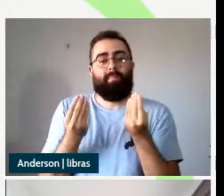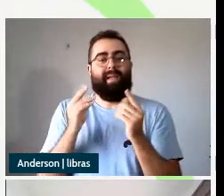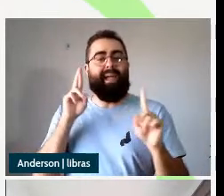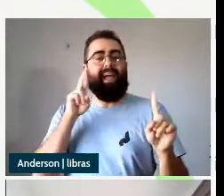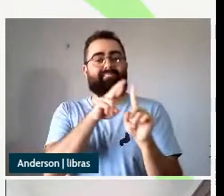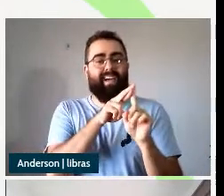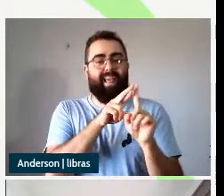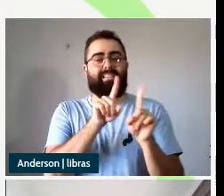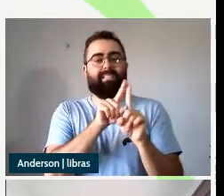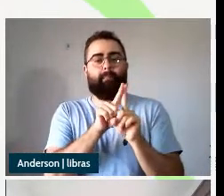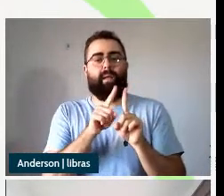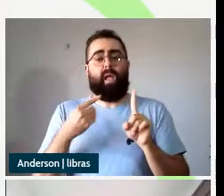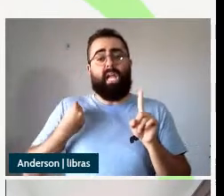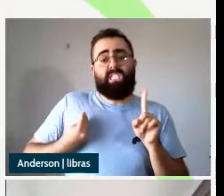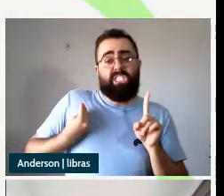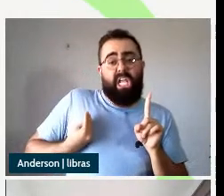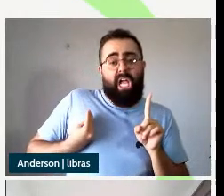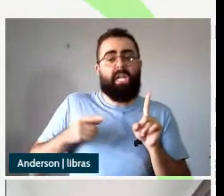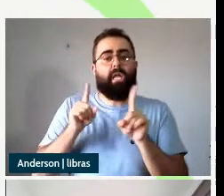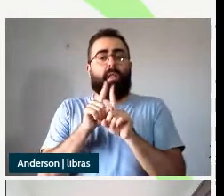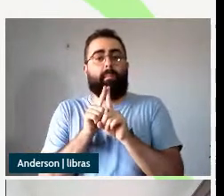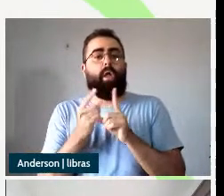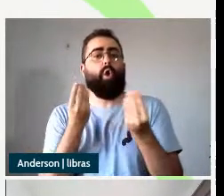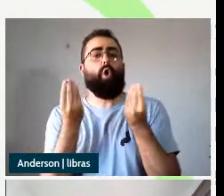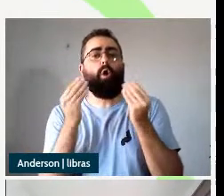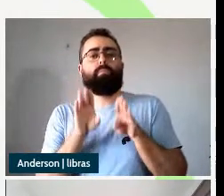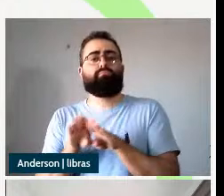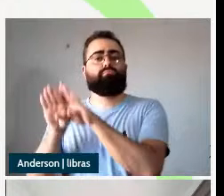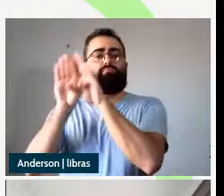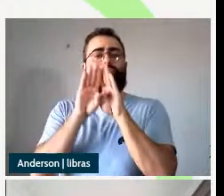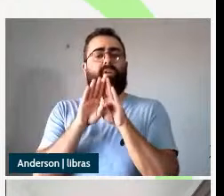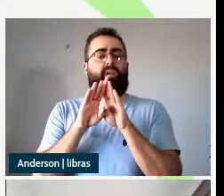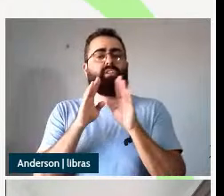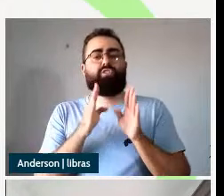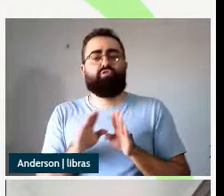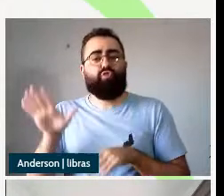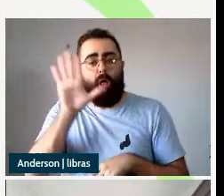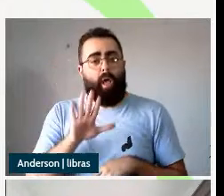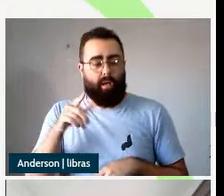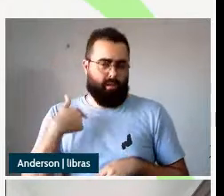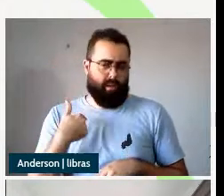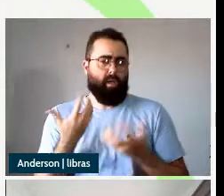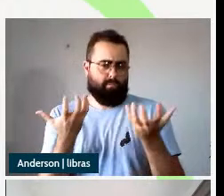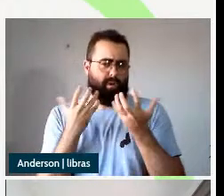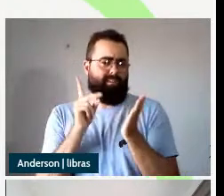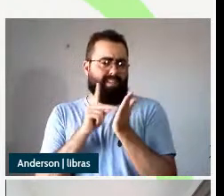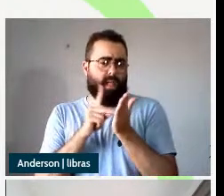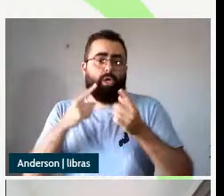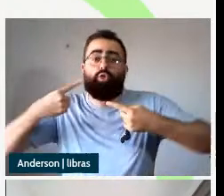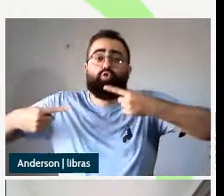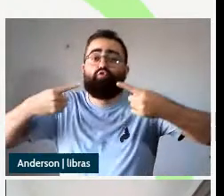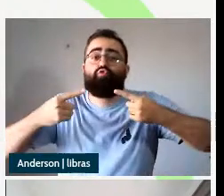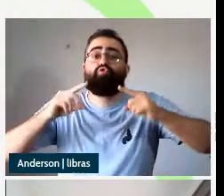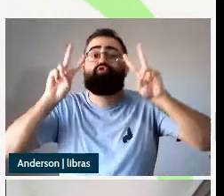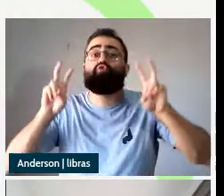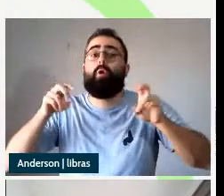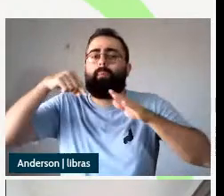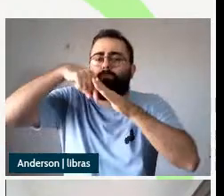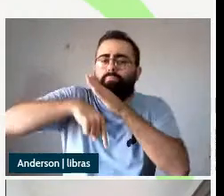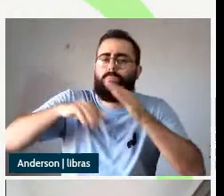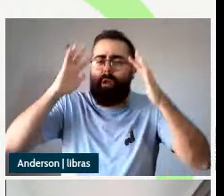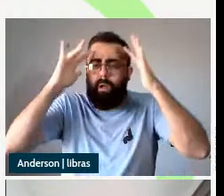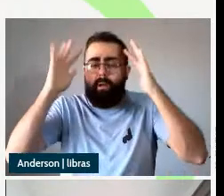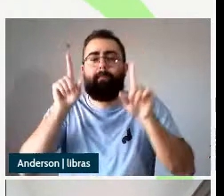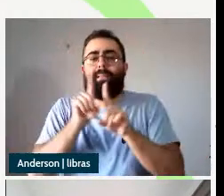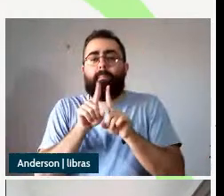existential import, and law-like generalizations. I won't really get into the philosophical detail, but I think it's important to know that even